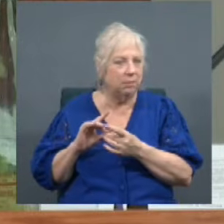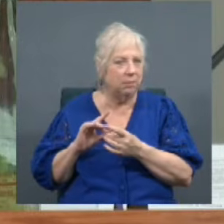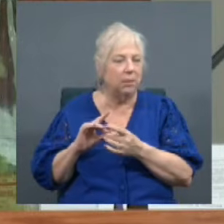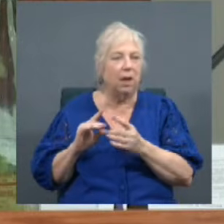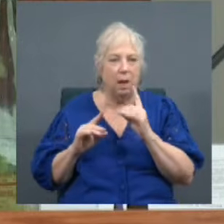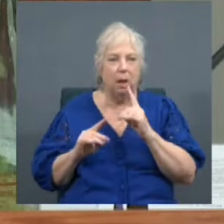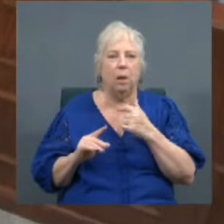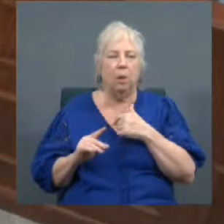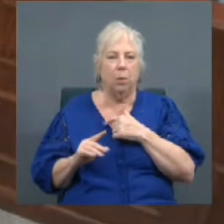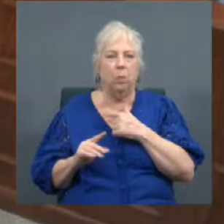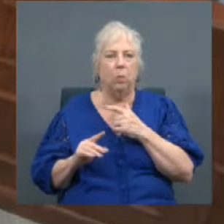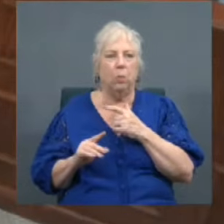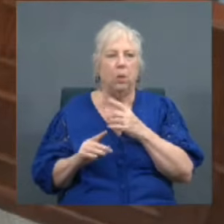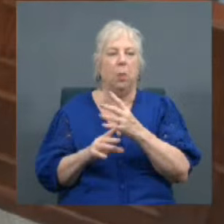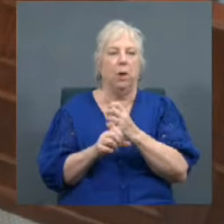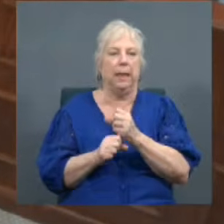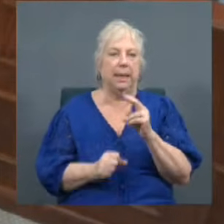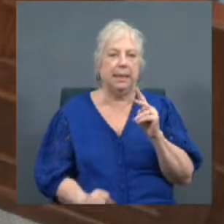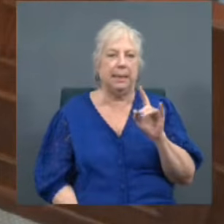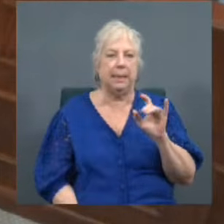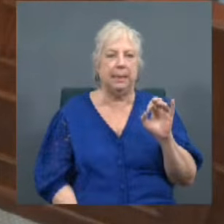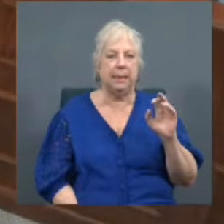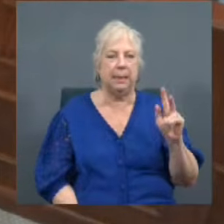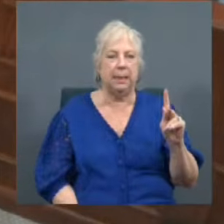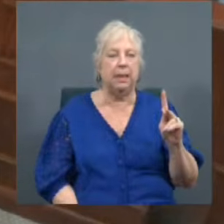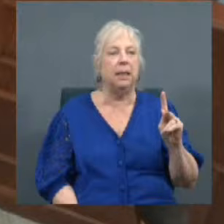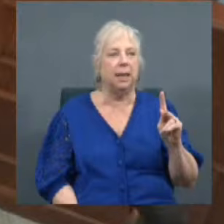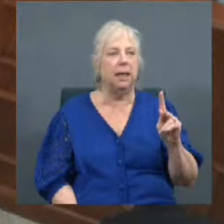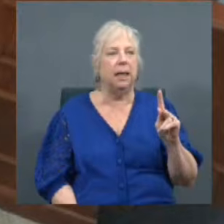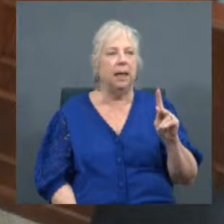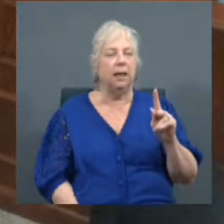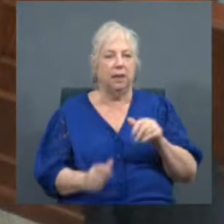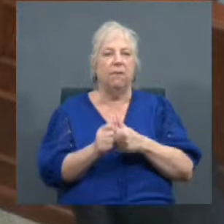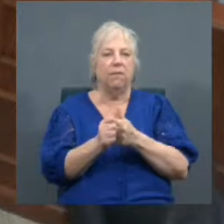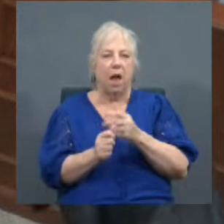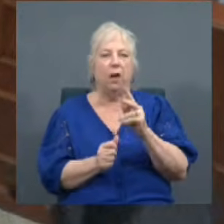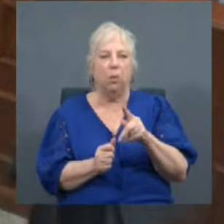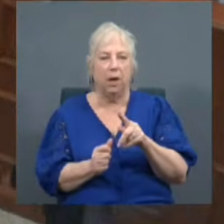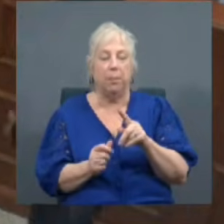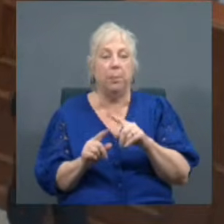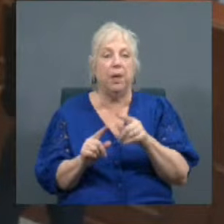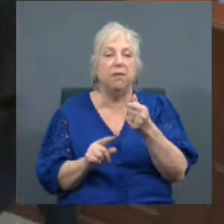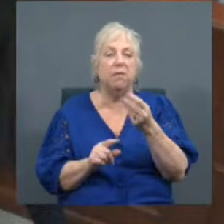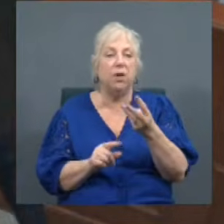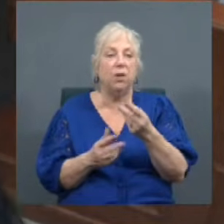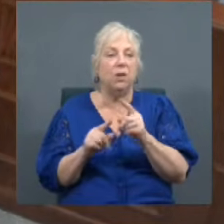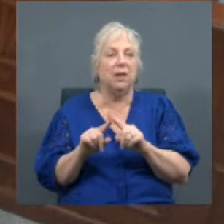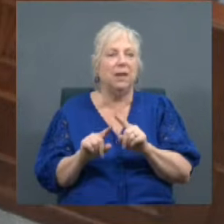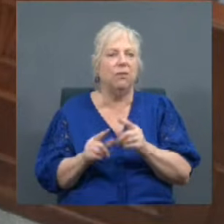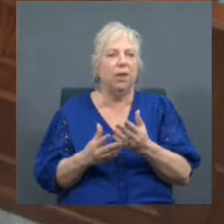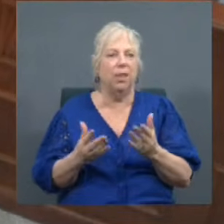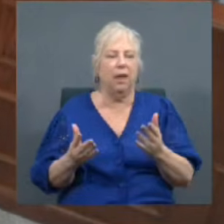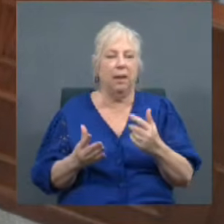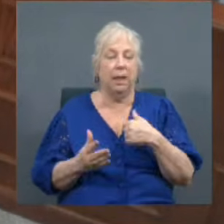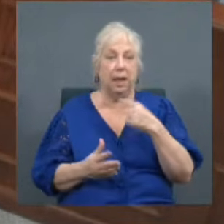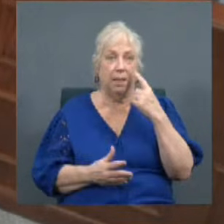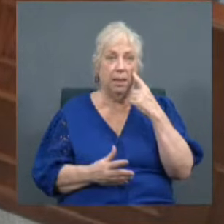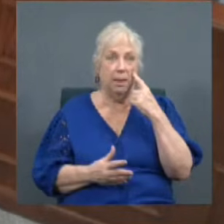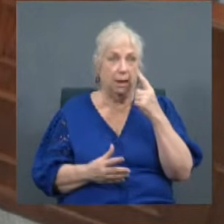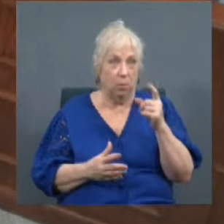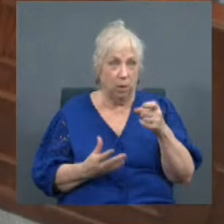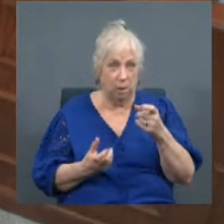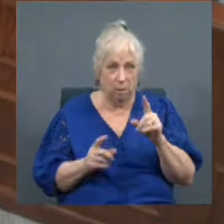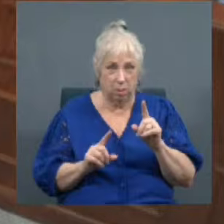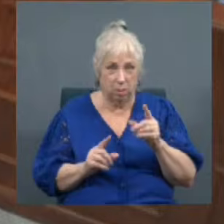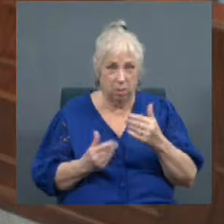But we'll get, Nick to, follow up on that, but just a few different things, and I think we should, you wanna go ahead and